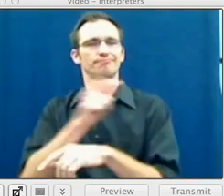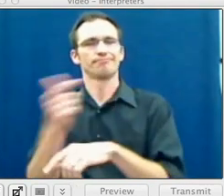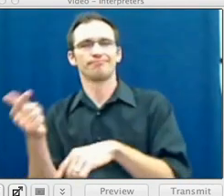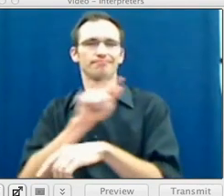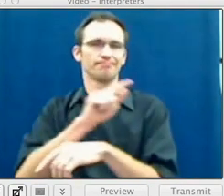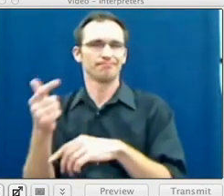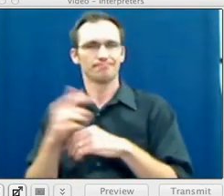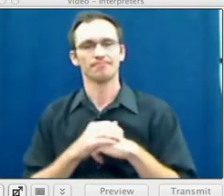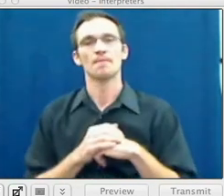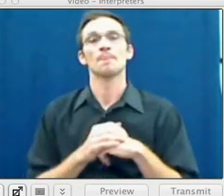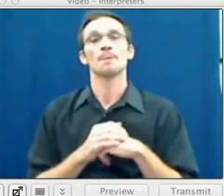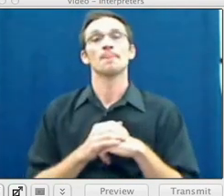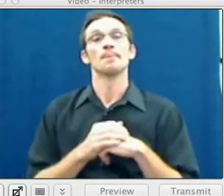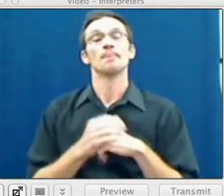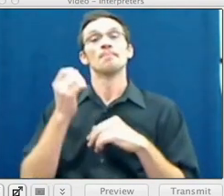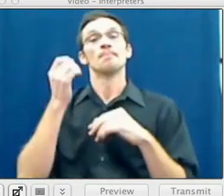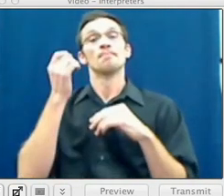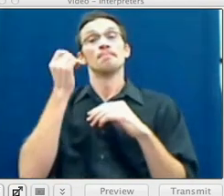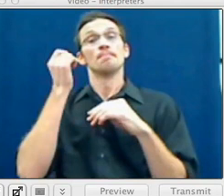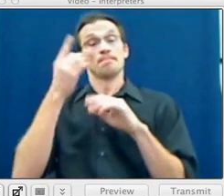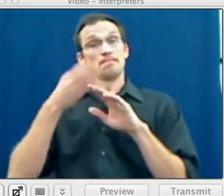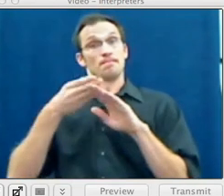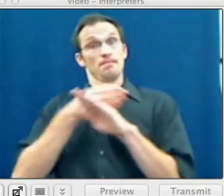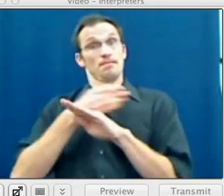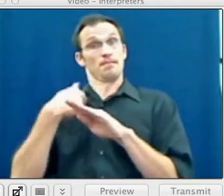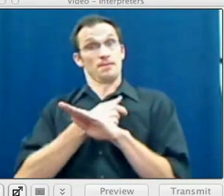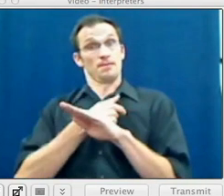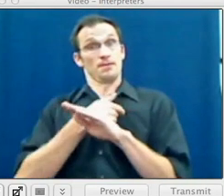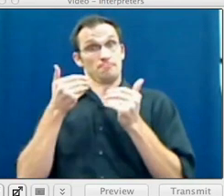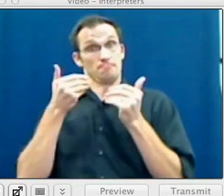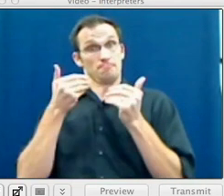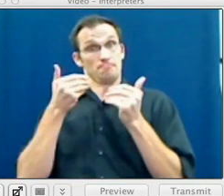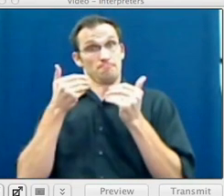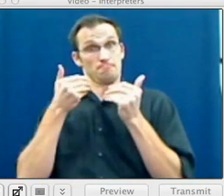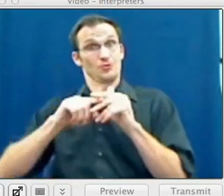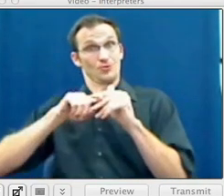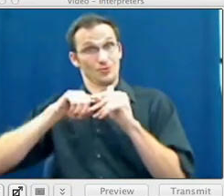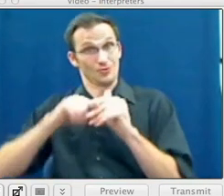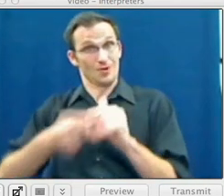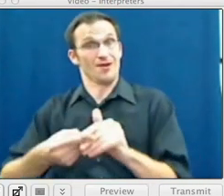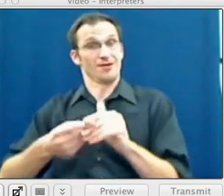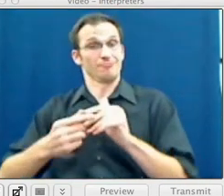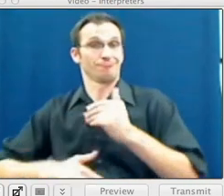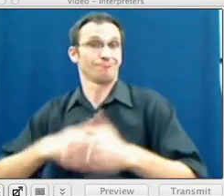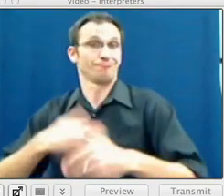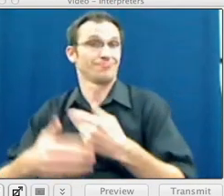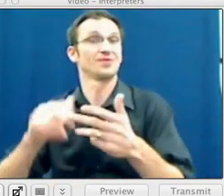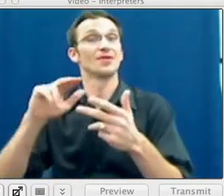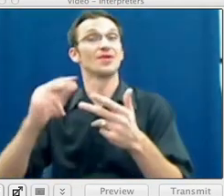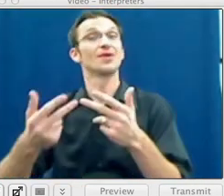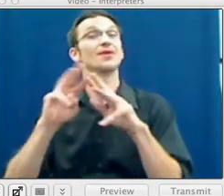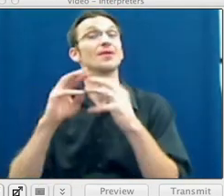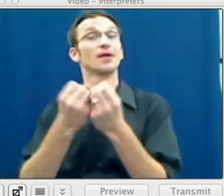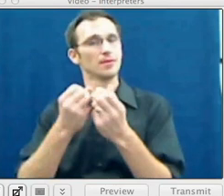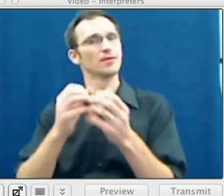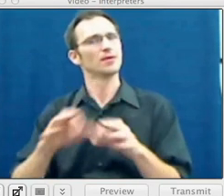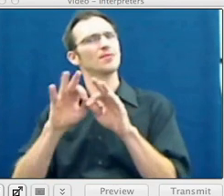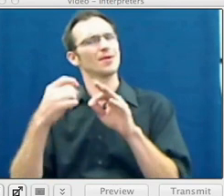Before we jump into this third session, I want to make sure that we remind everybody where we've